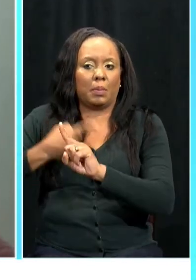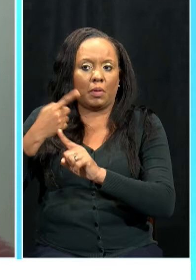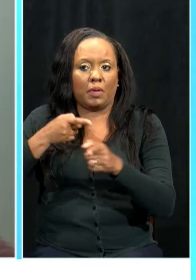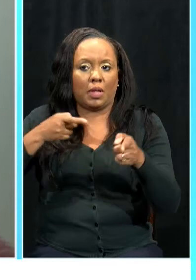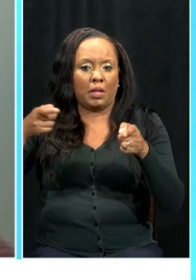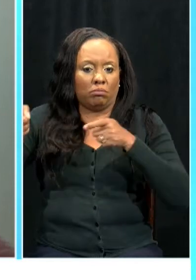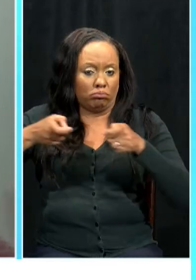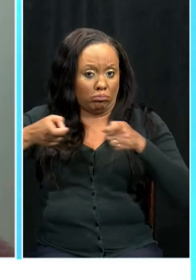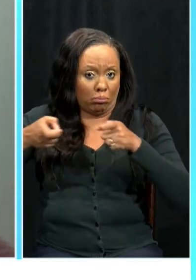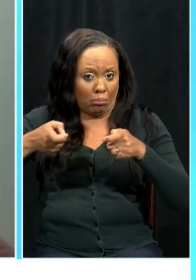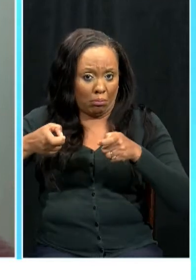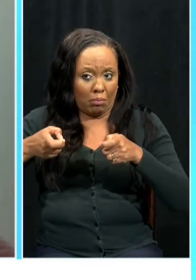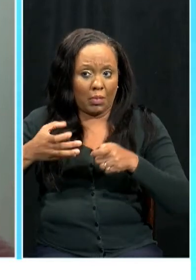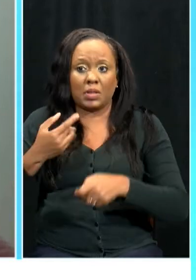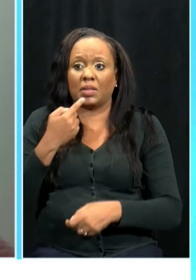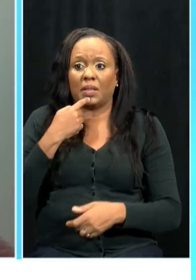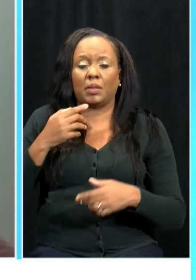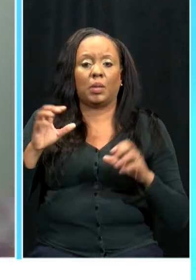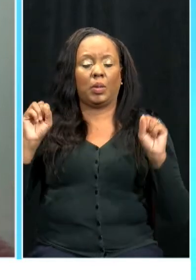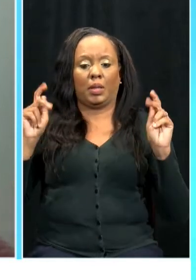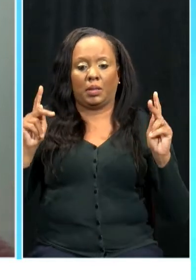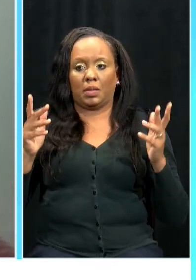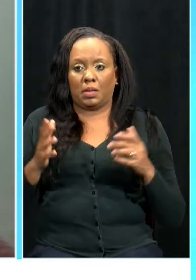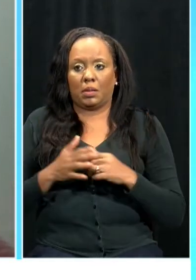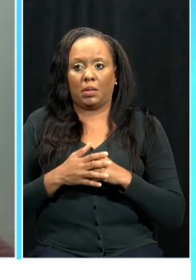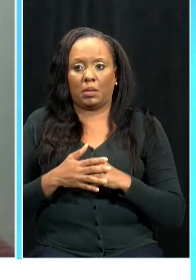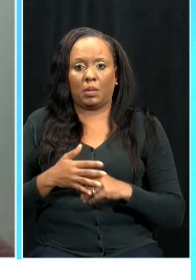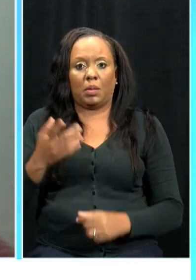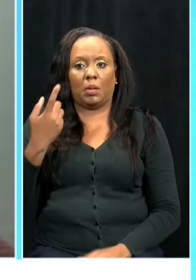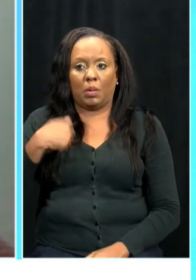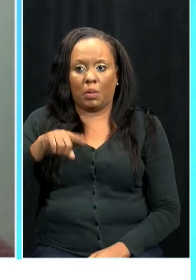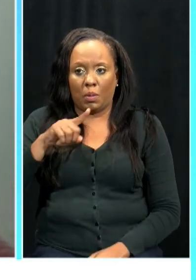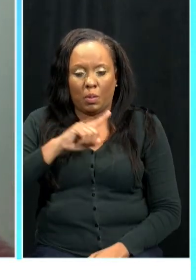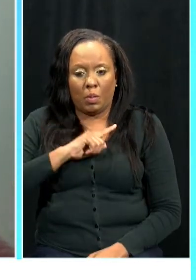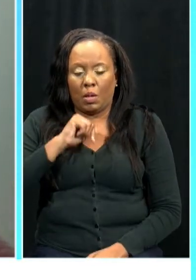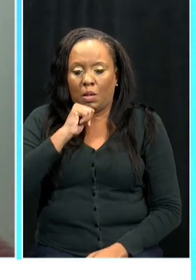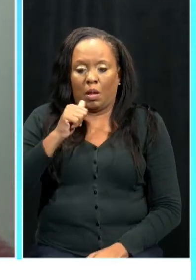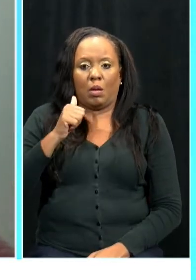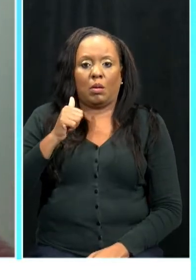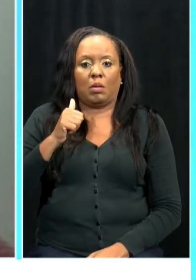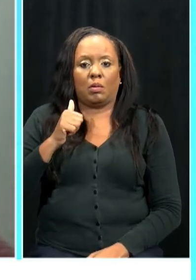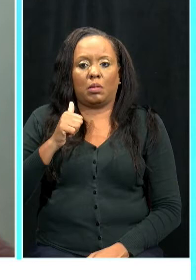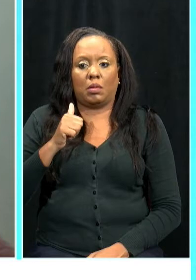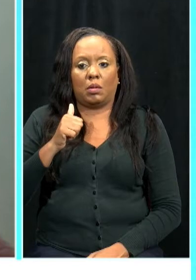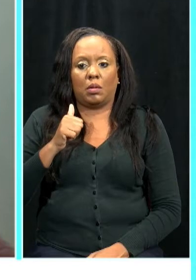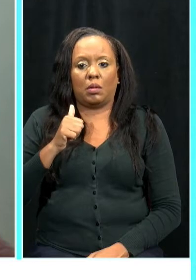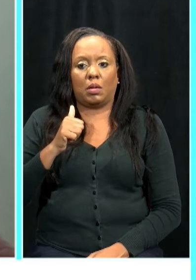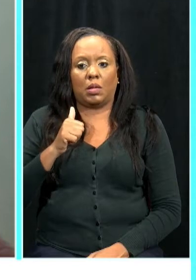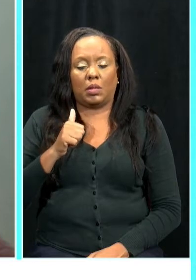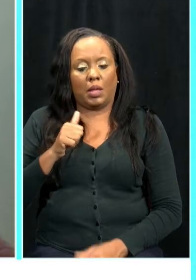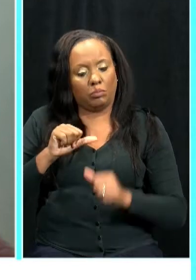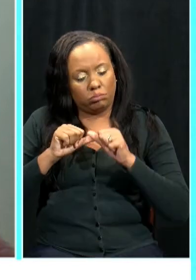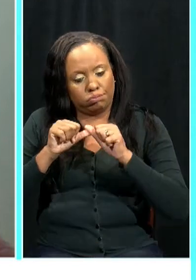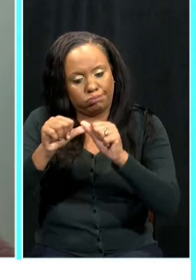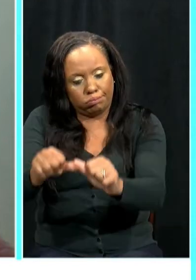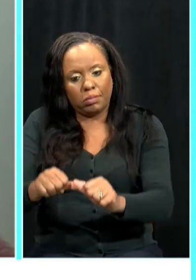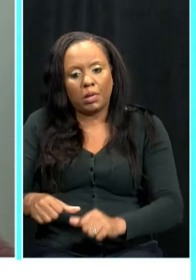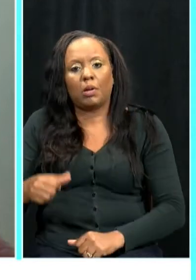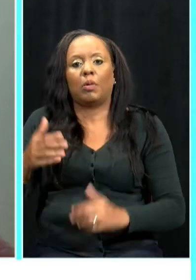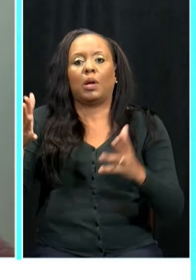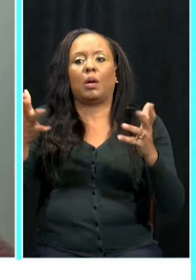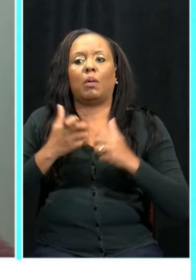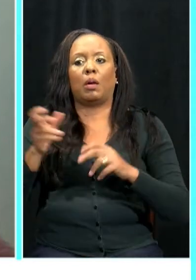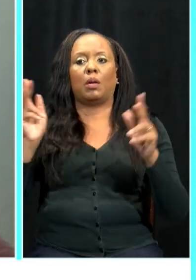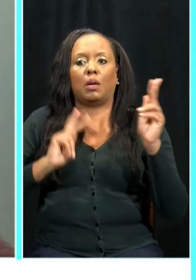right to govern and said, look, we are not going to utilize it. In fact, we are going to go back to the people, and we are going to go back to the